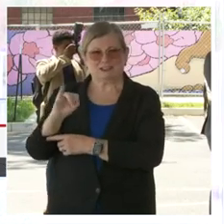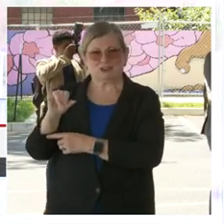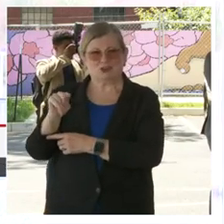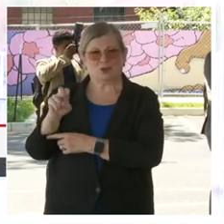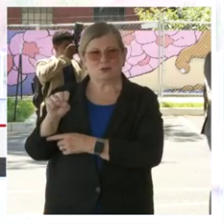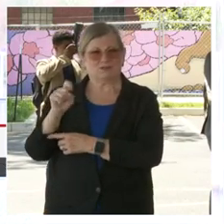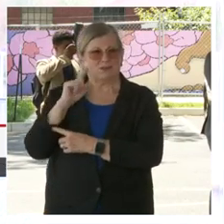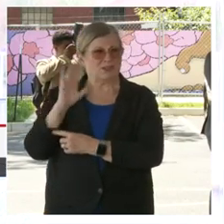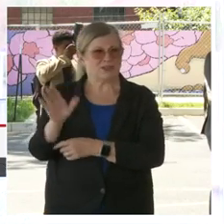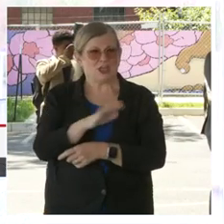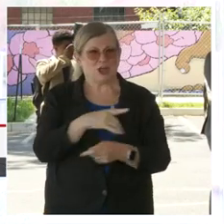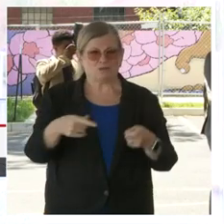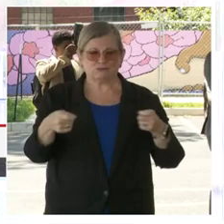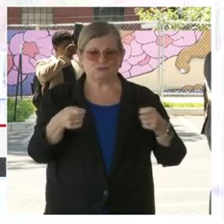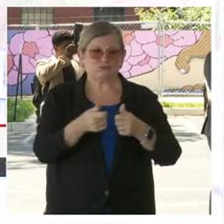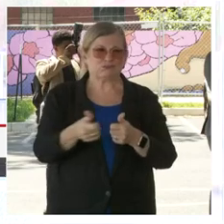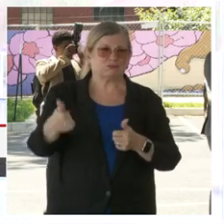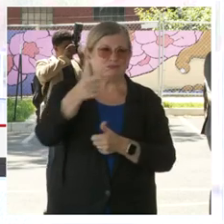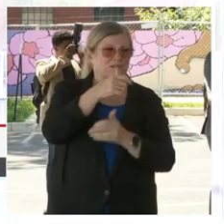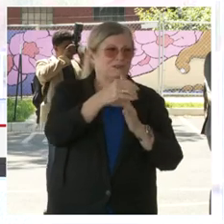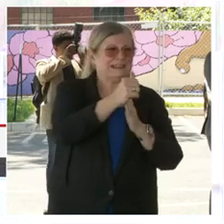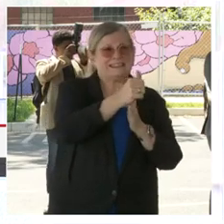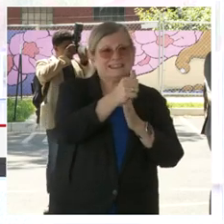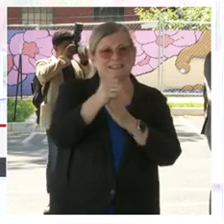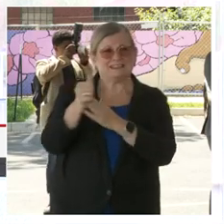this process. Give them a round of applause, please.